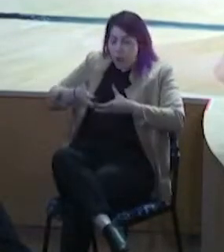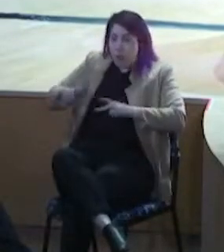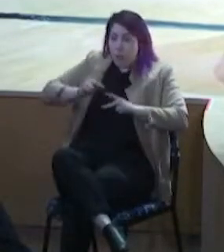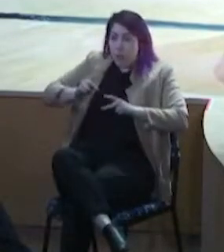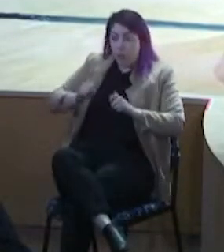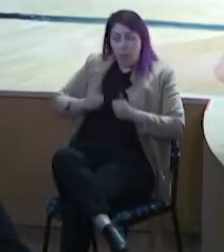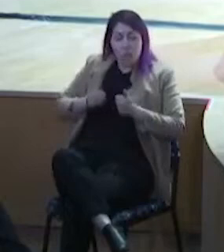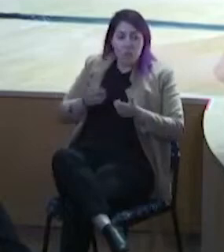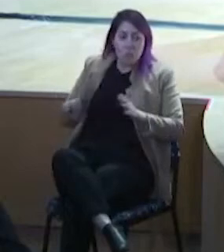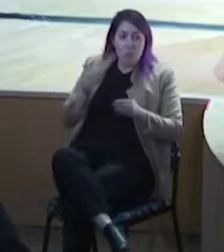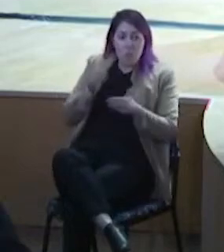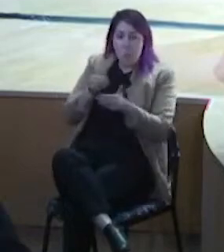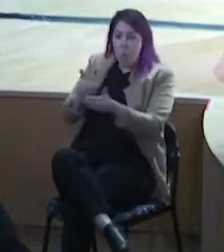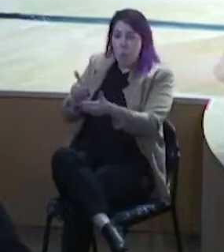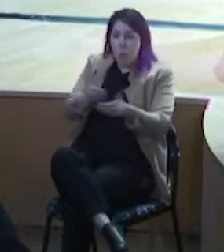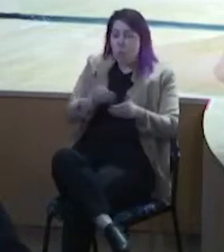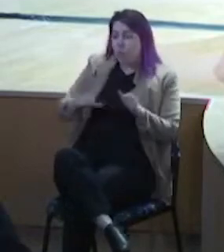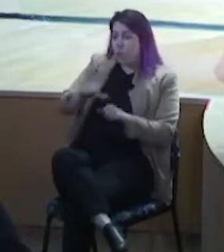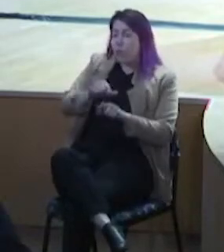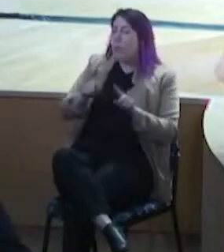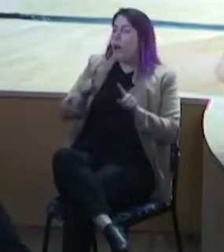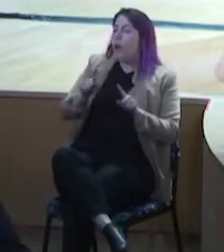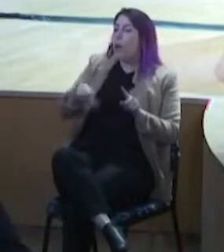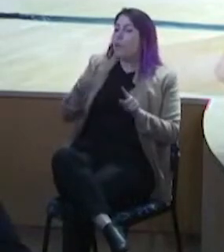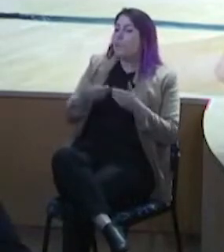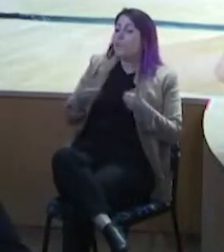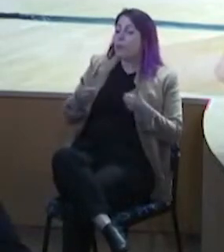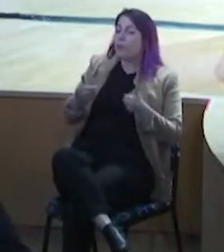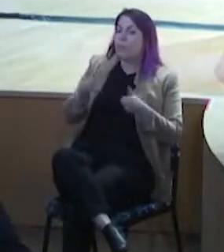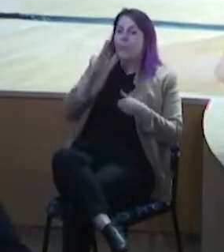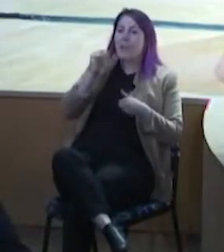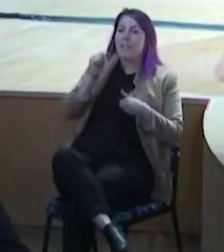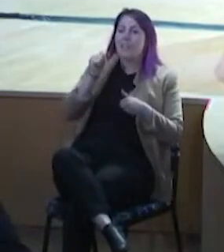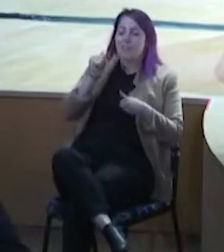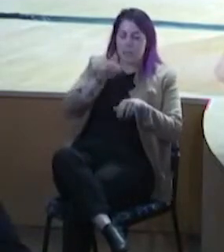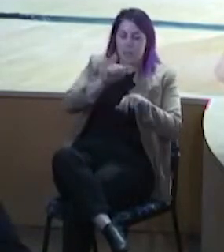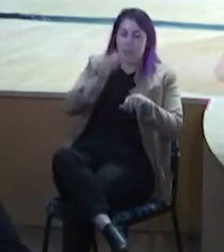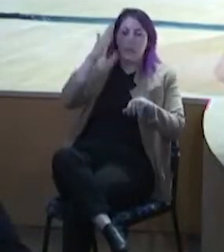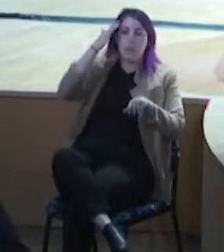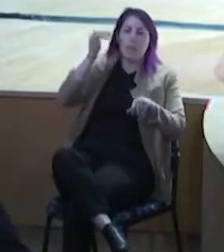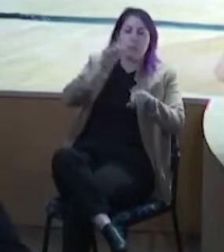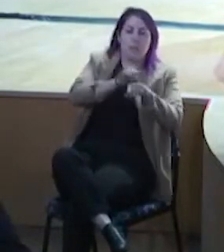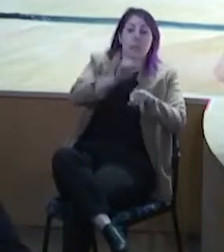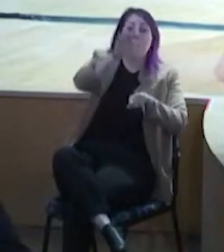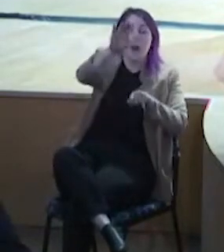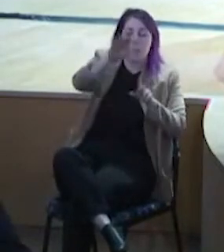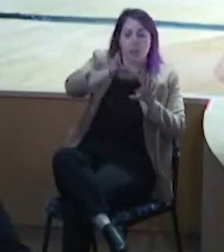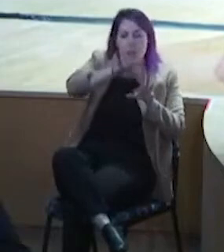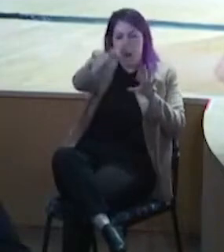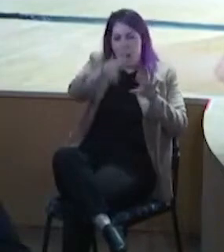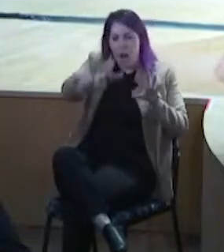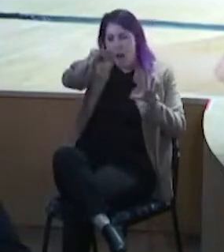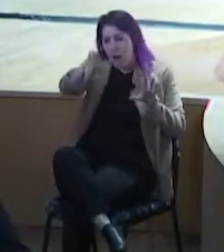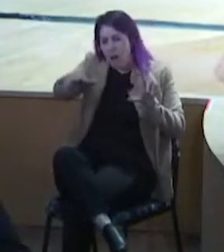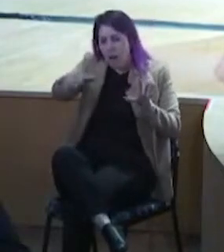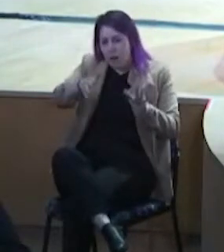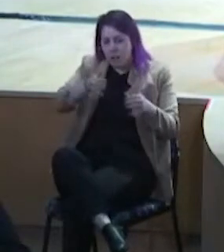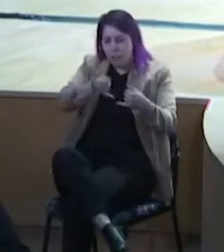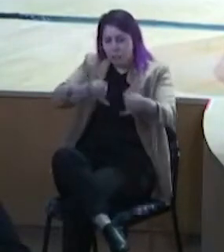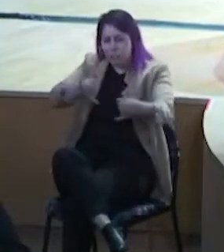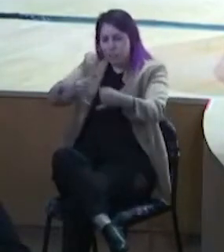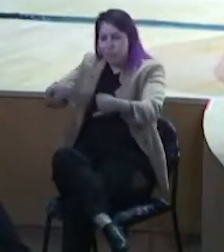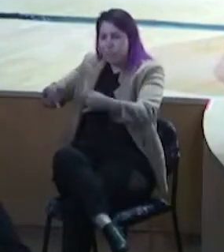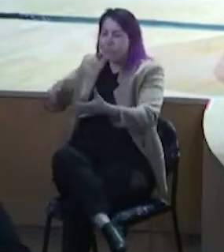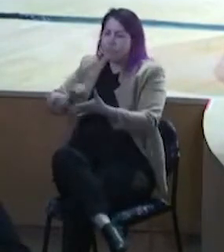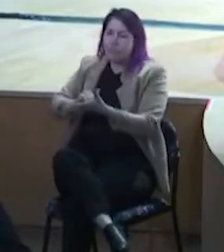pretty close areas, but we were separated by mountain ridges and different land,